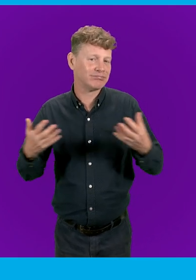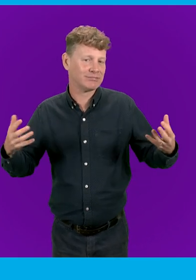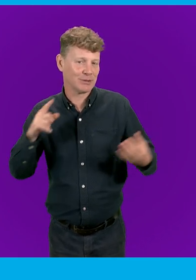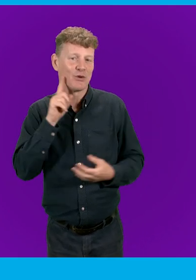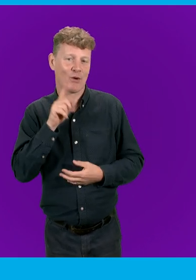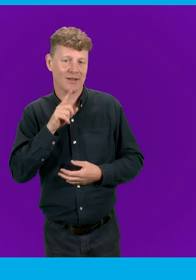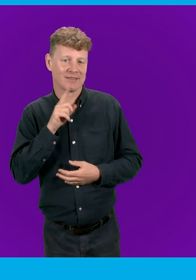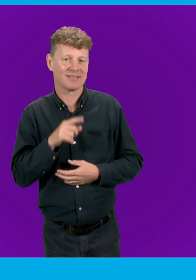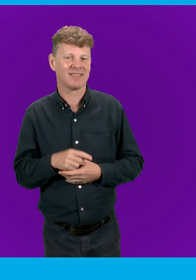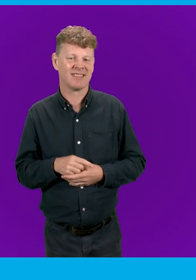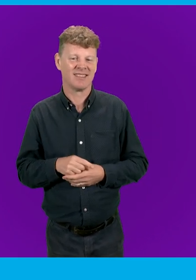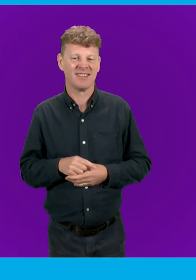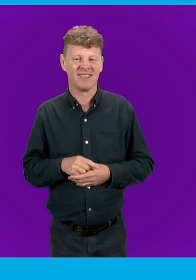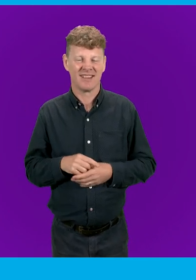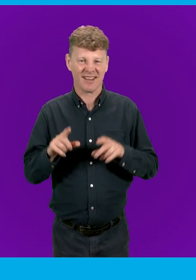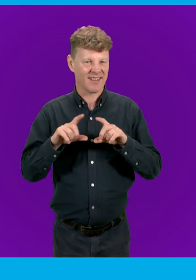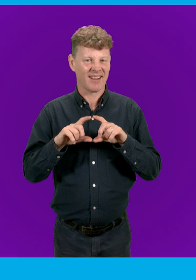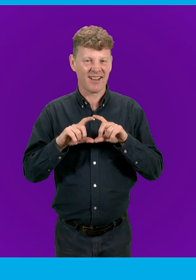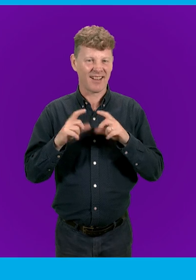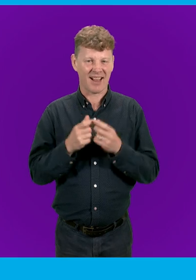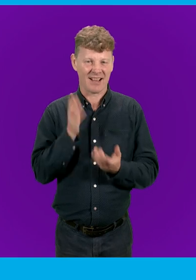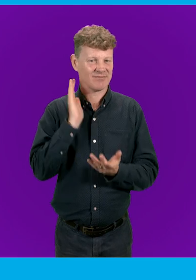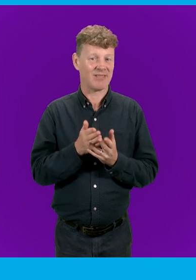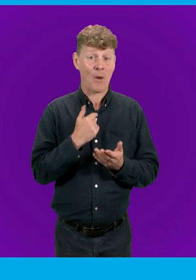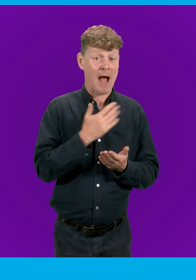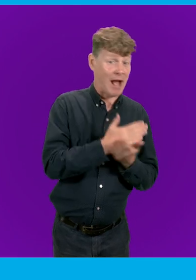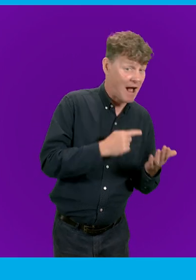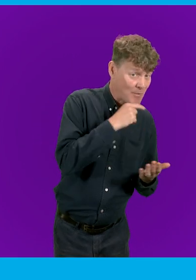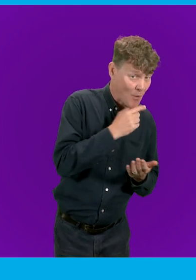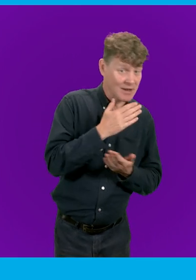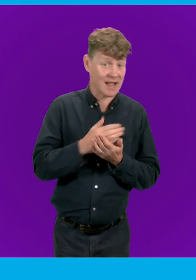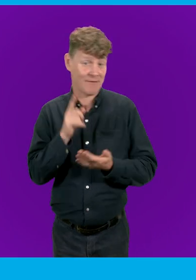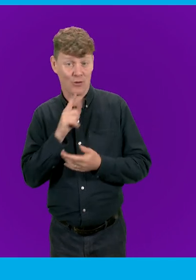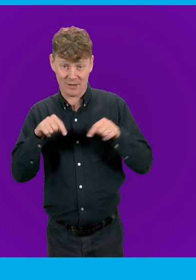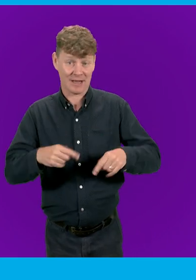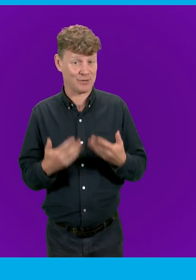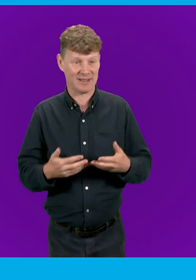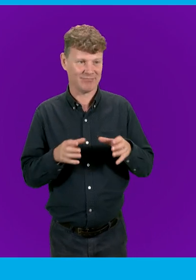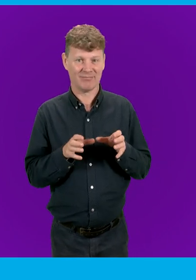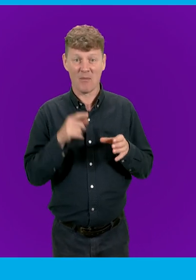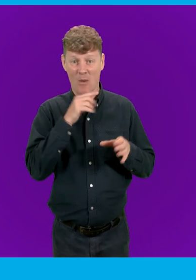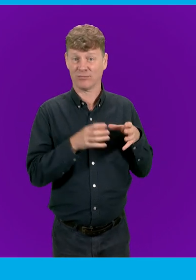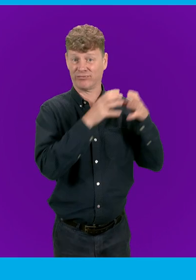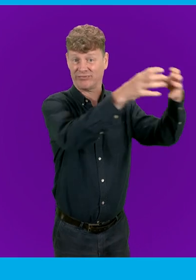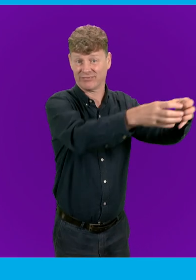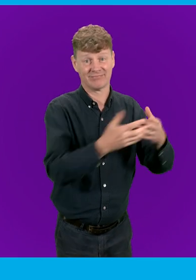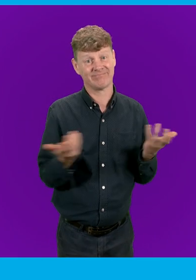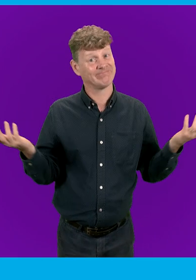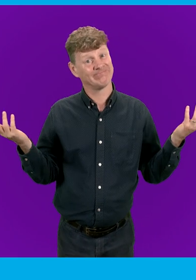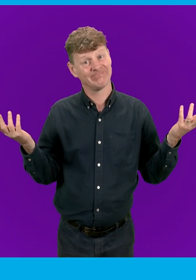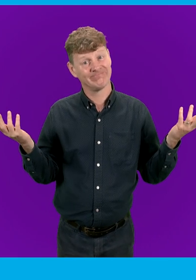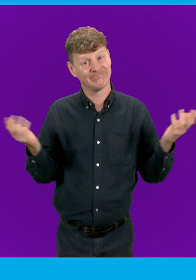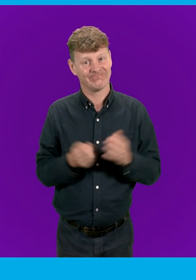subject, the classes are pretty split, so we've got about half boys, half girls with us today, but I think the interest in it kind